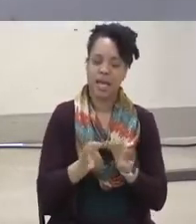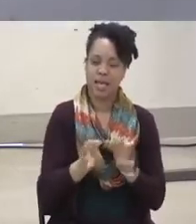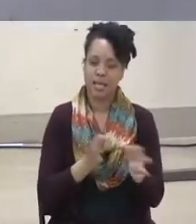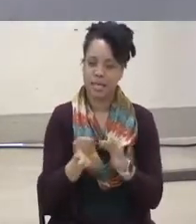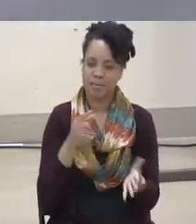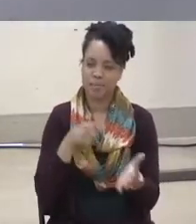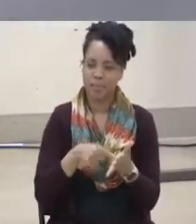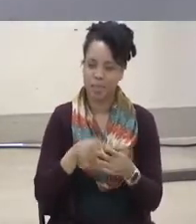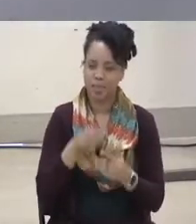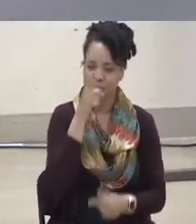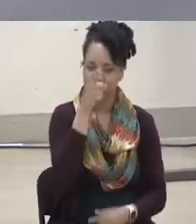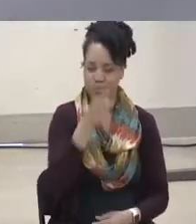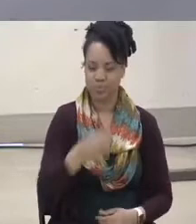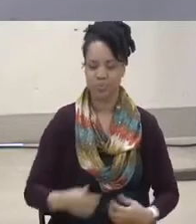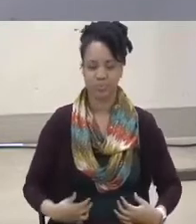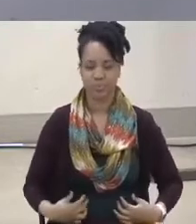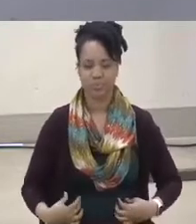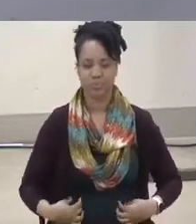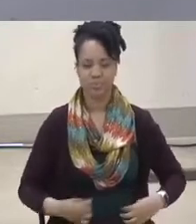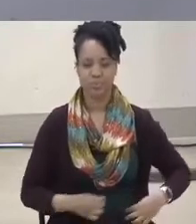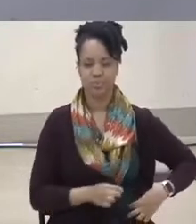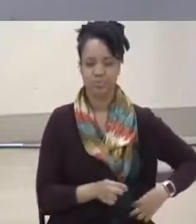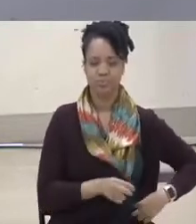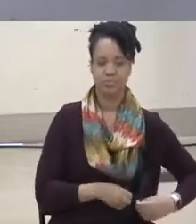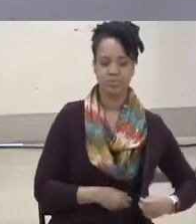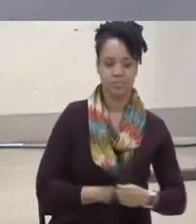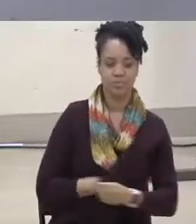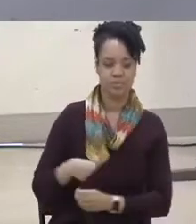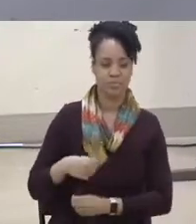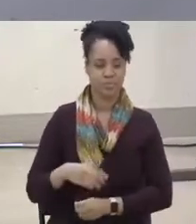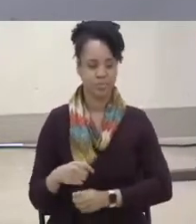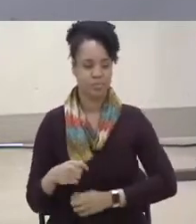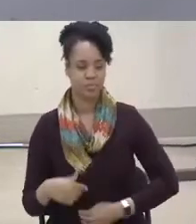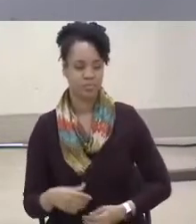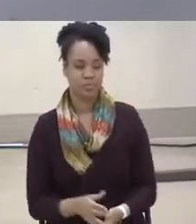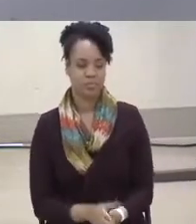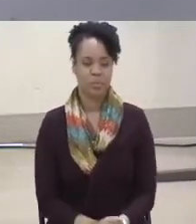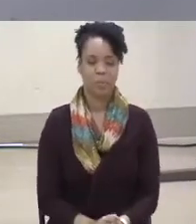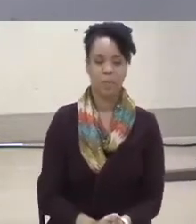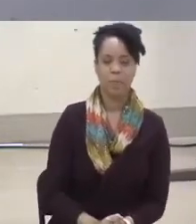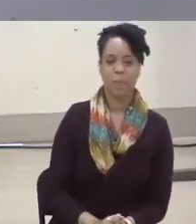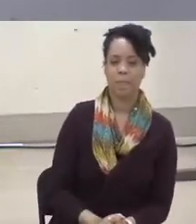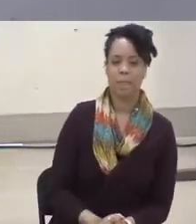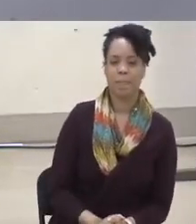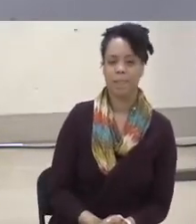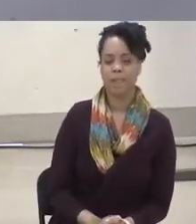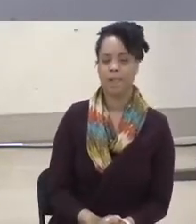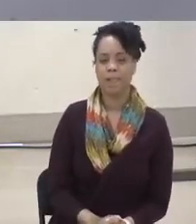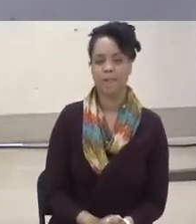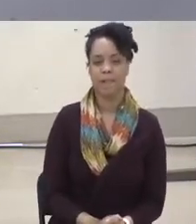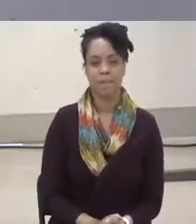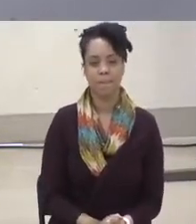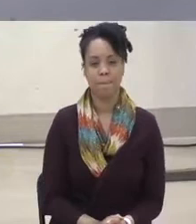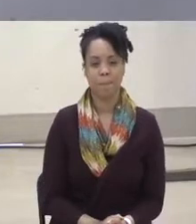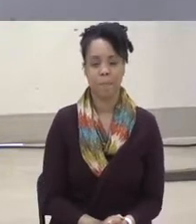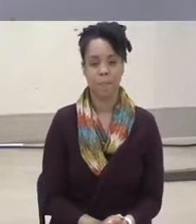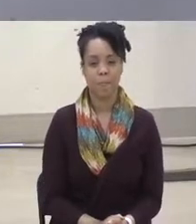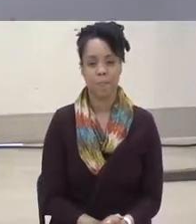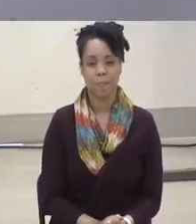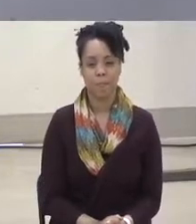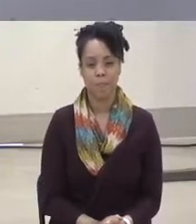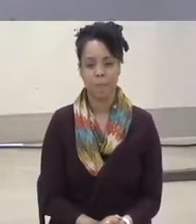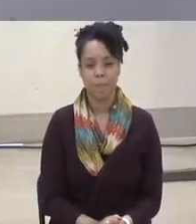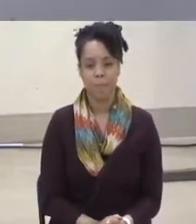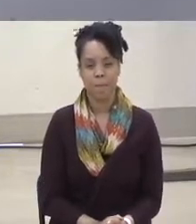le dijo, hijo mío, reconoce al Dios de tu padre y sírvele con corazón perfecto y con ánimo voluntario, porque Jehová escudriña los